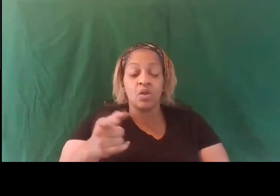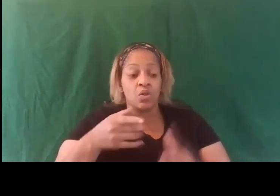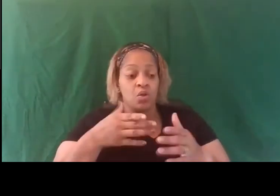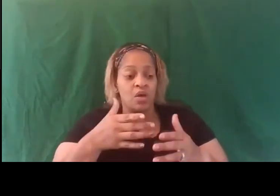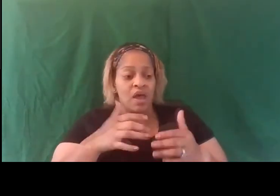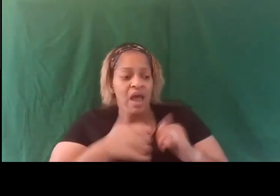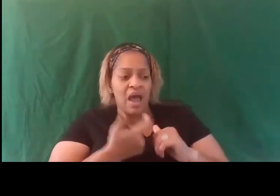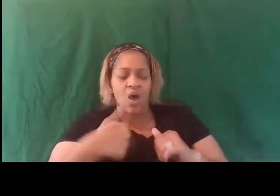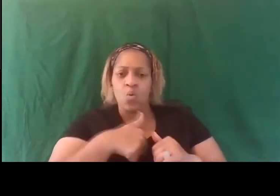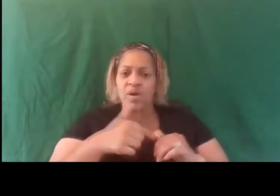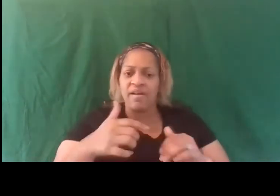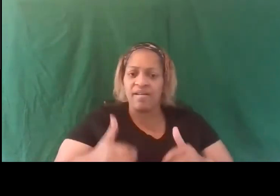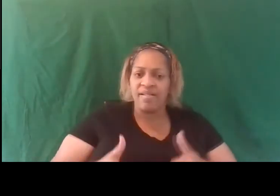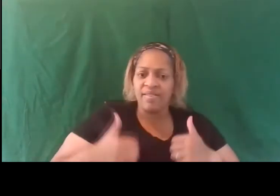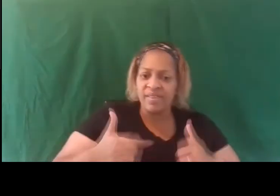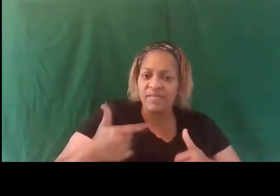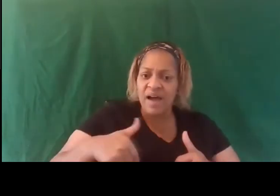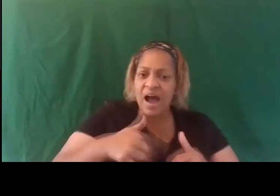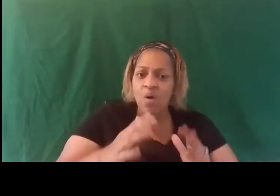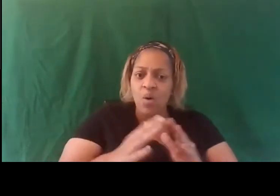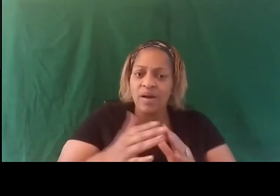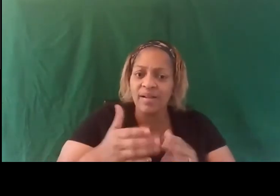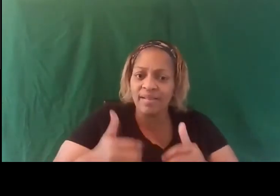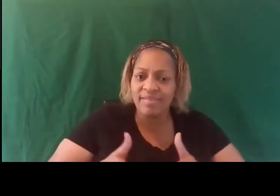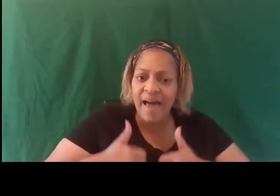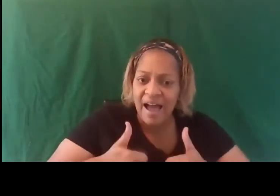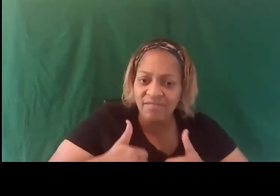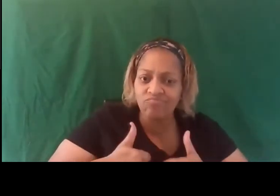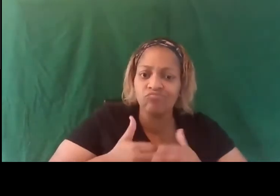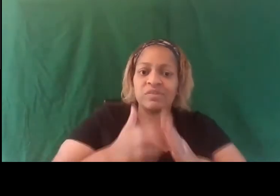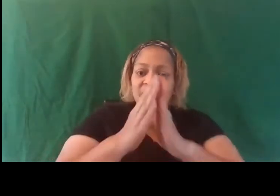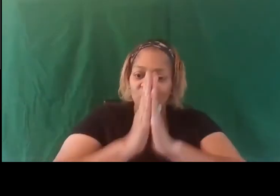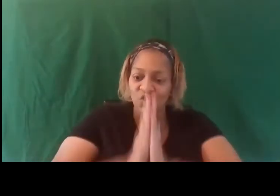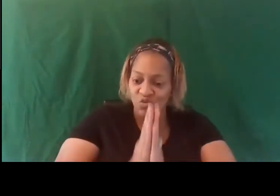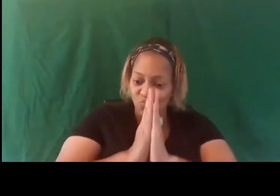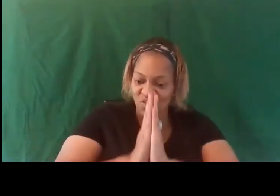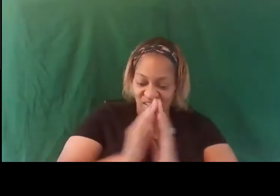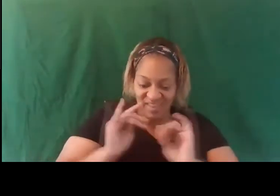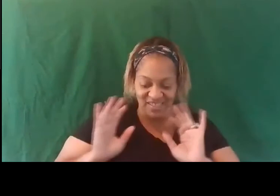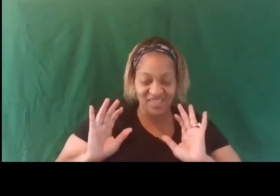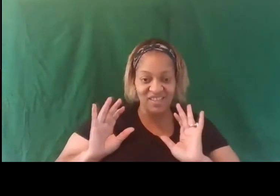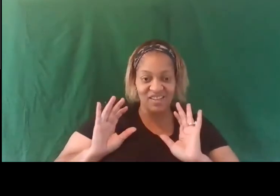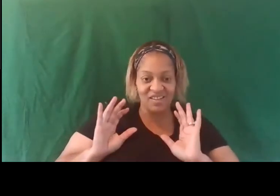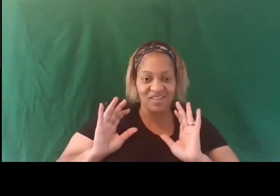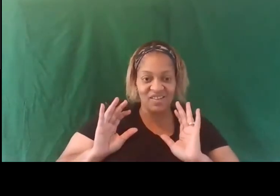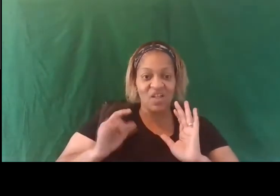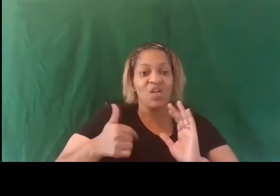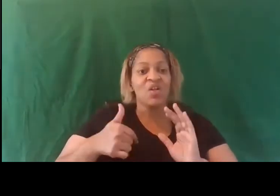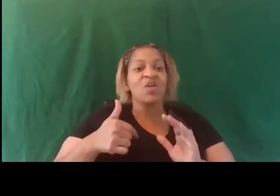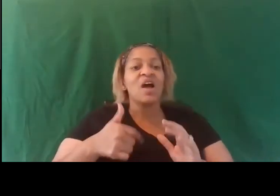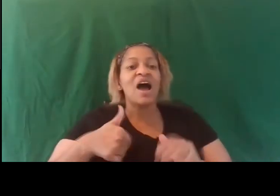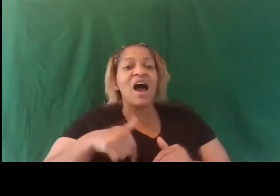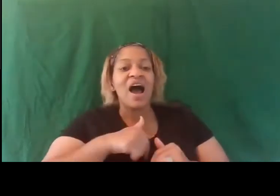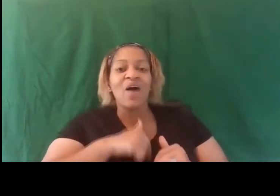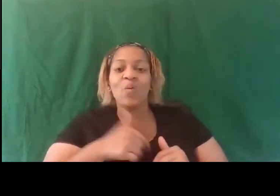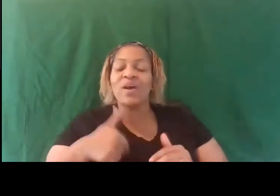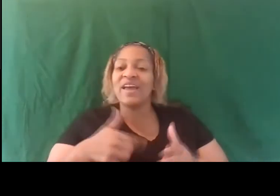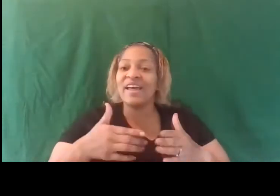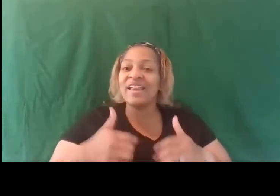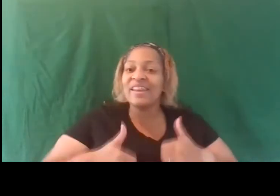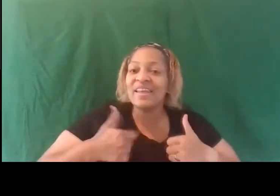Ooh. The way we live our lives is our prayer.